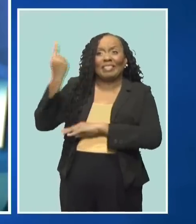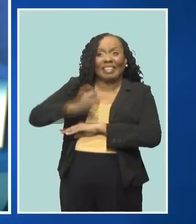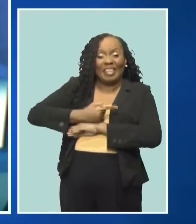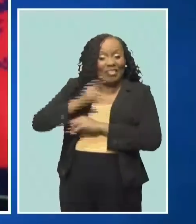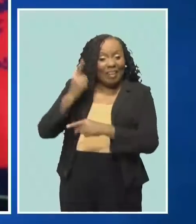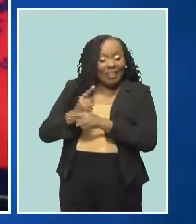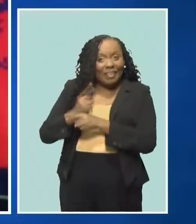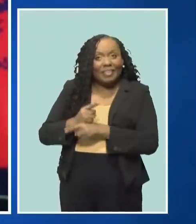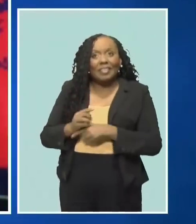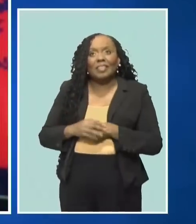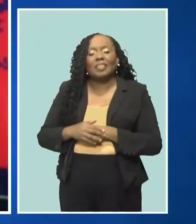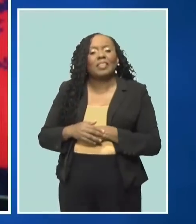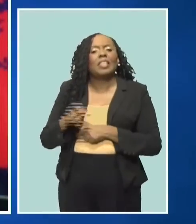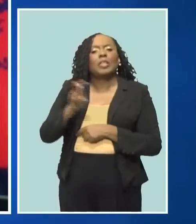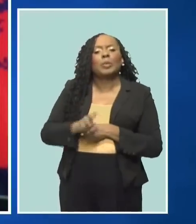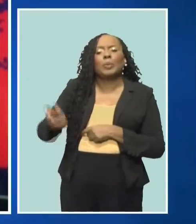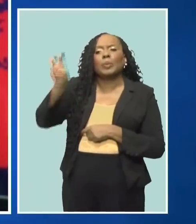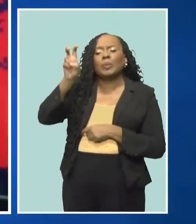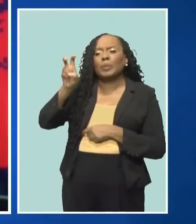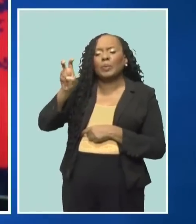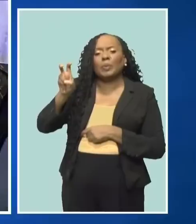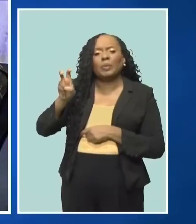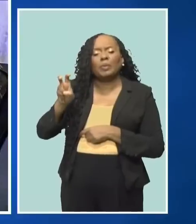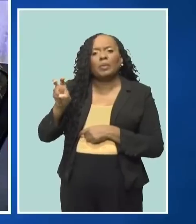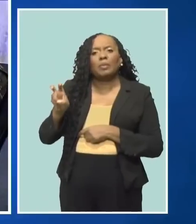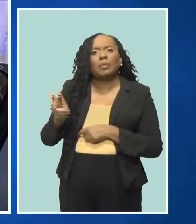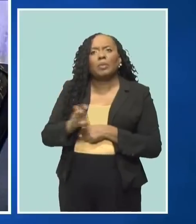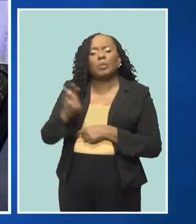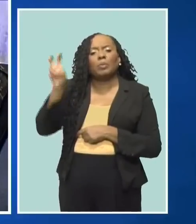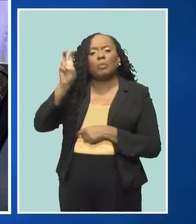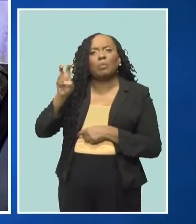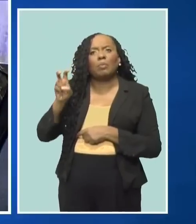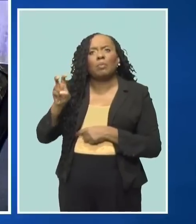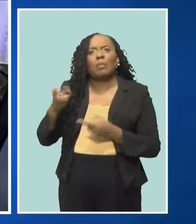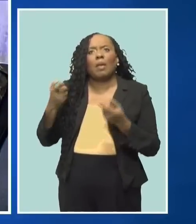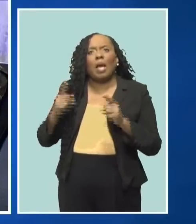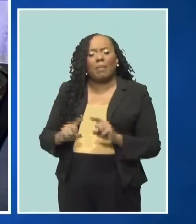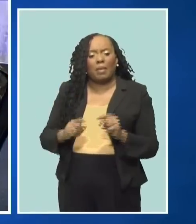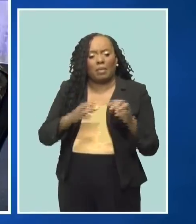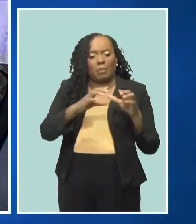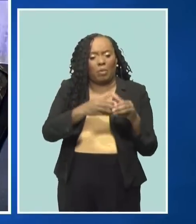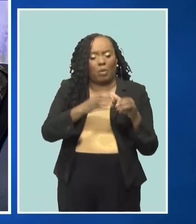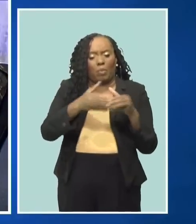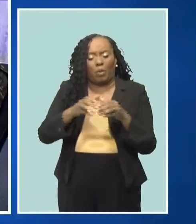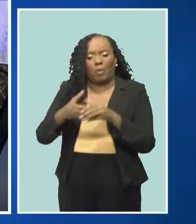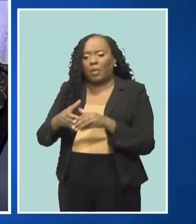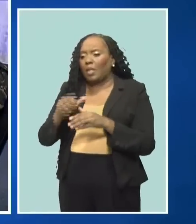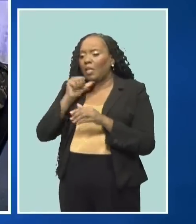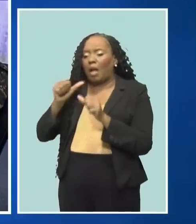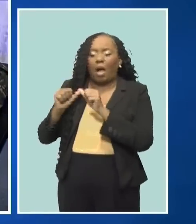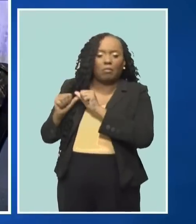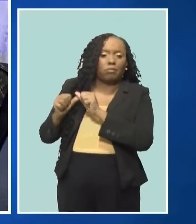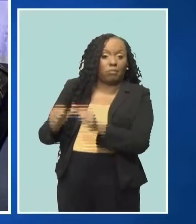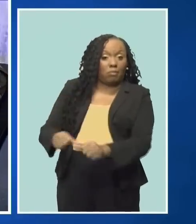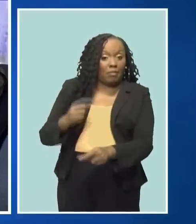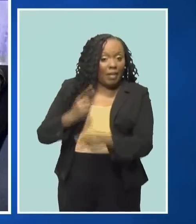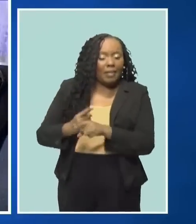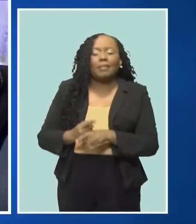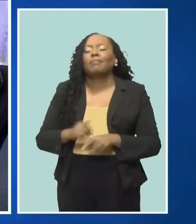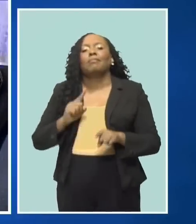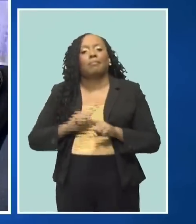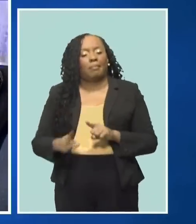of. And these tours, these displays generally happen in segments. They don't happen continuously from beginning to end. Yes,